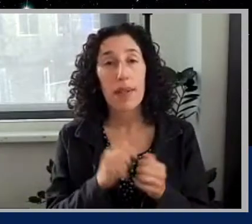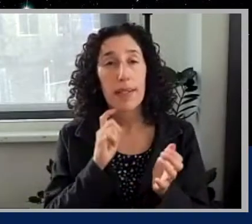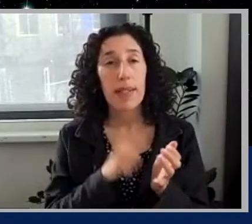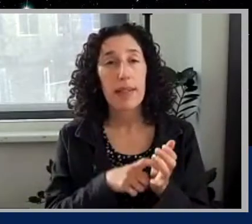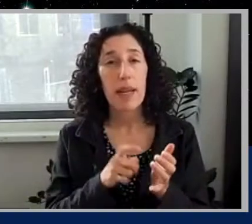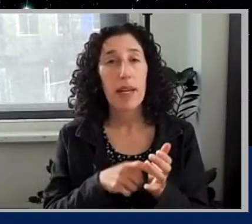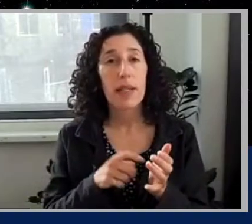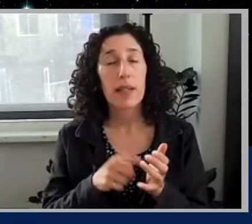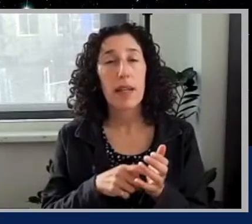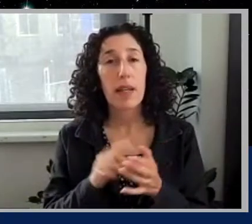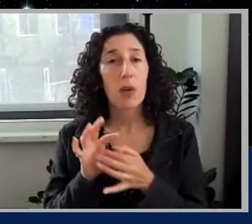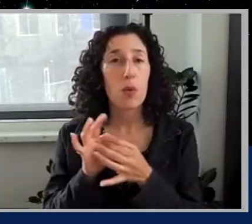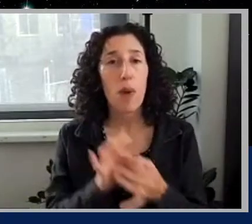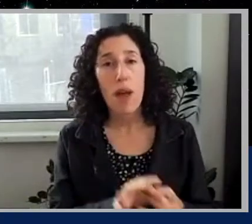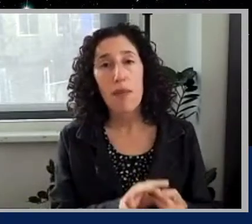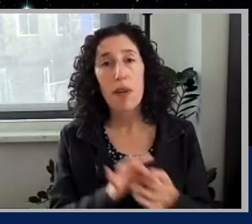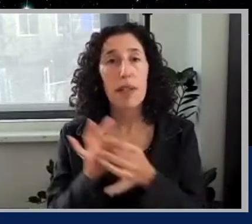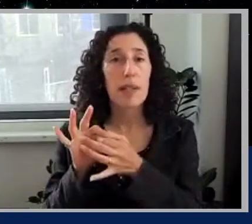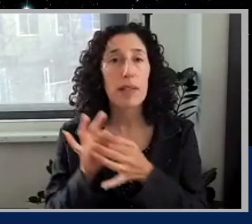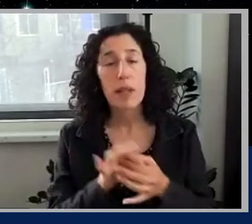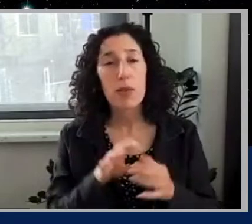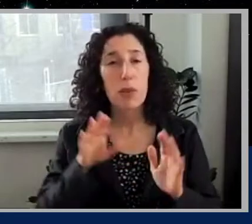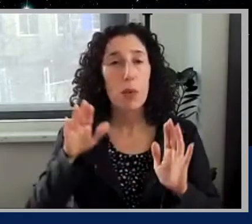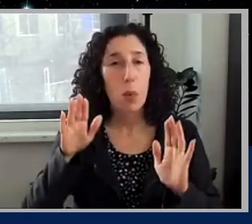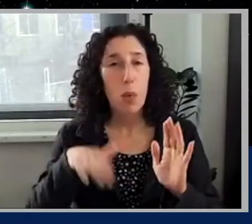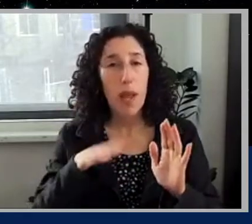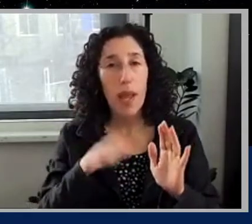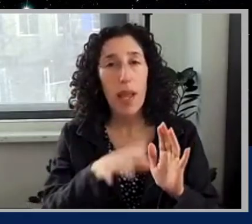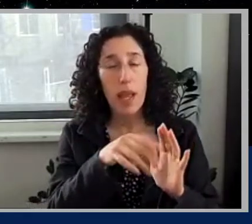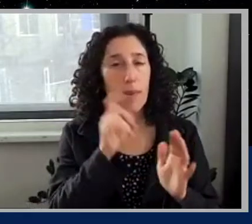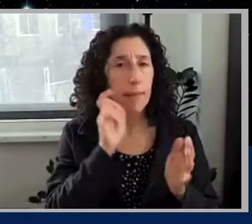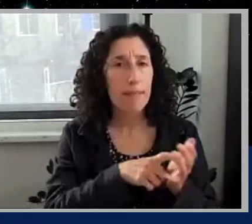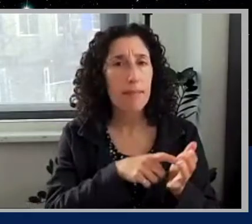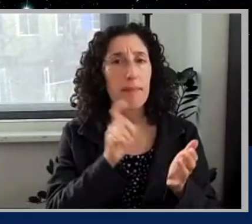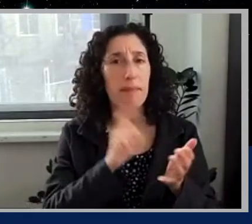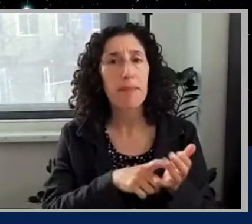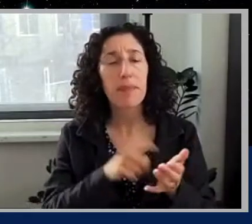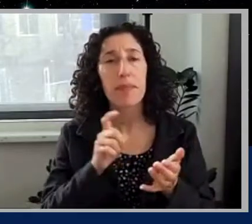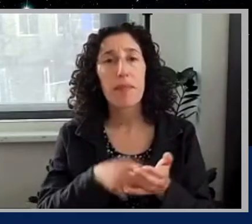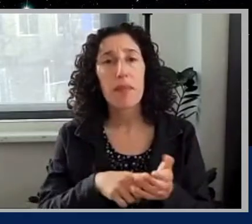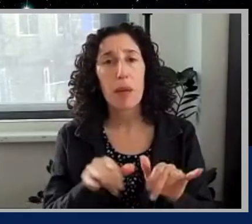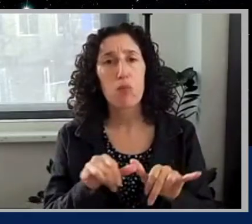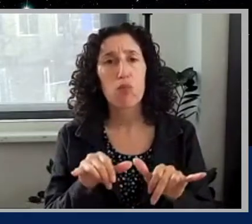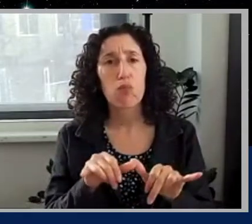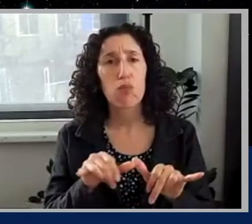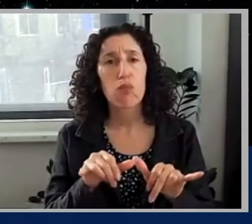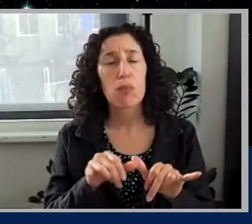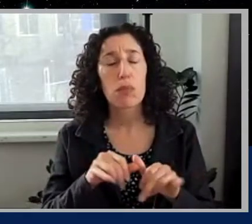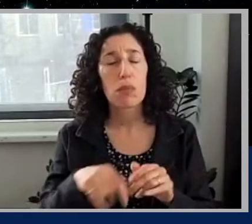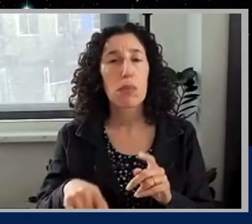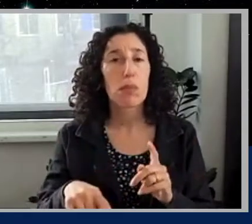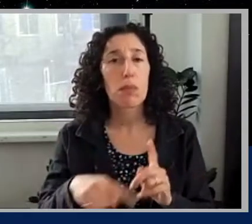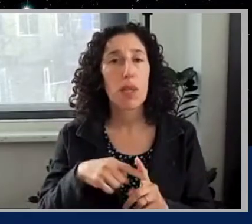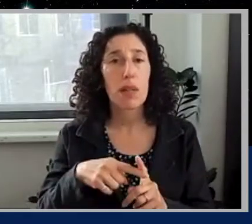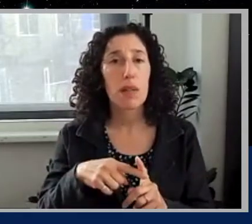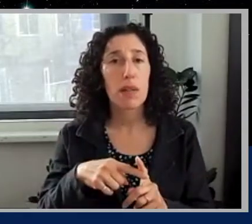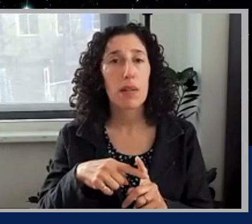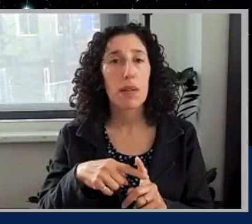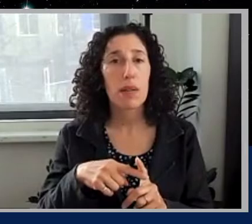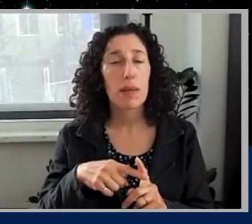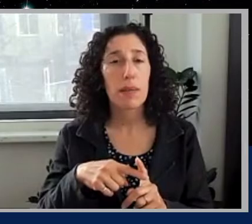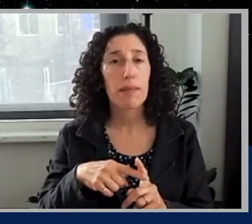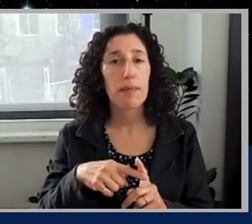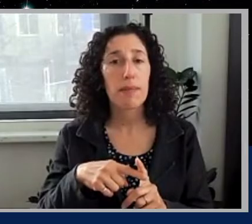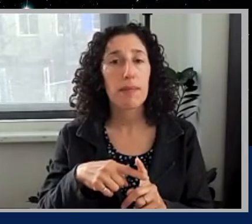and having the recent news of the pulsar timing array. Did you guys hear about